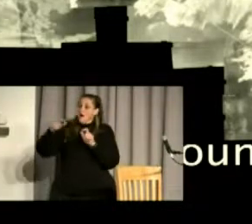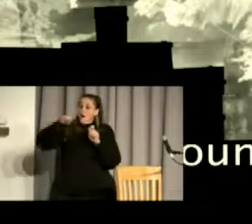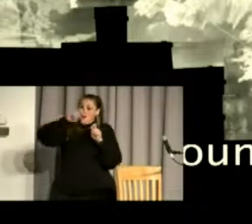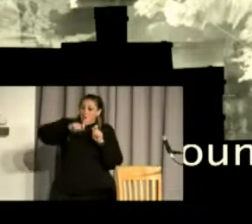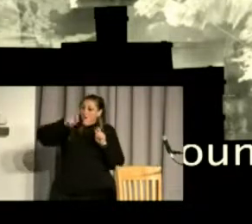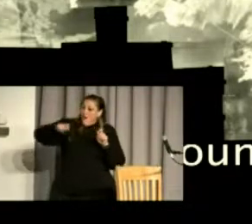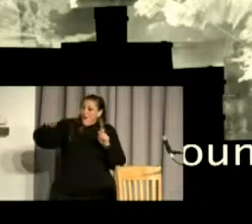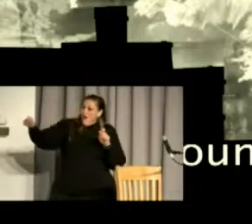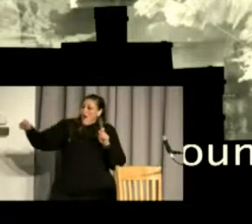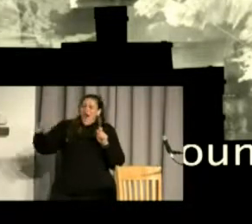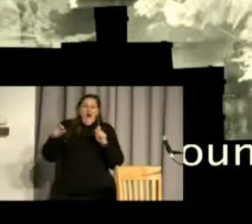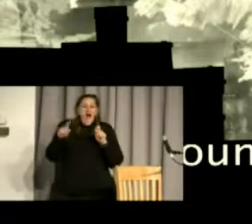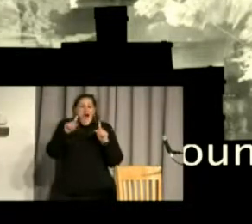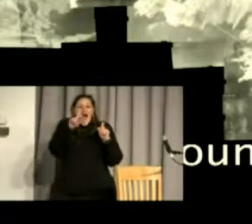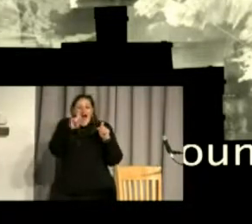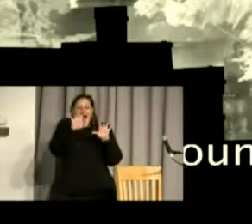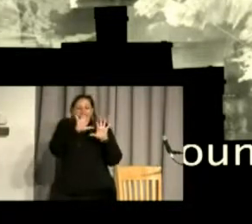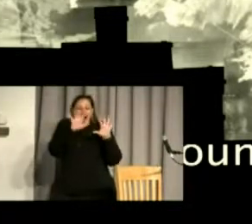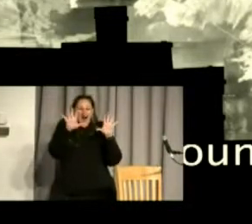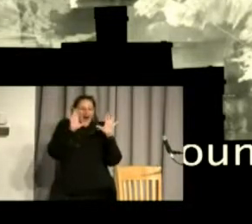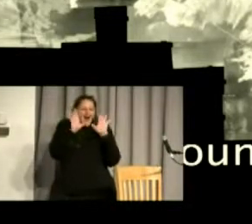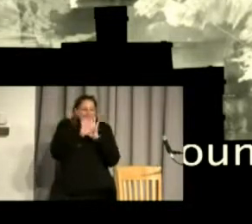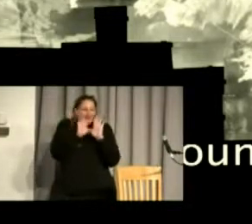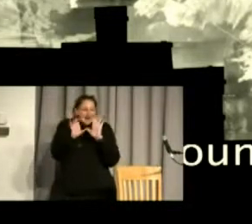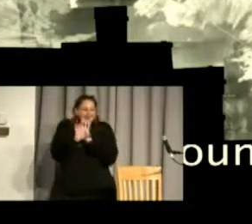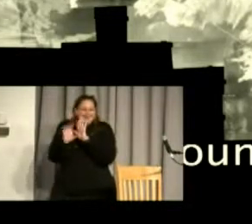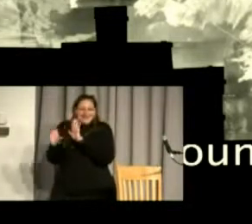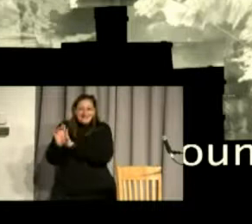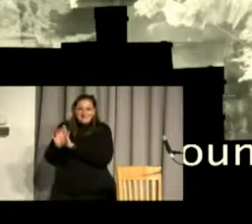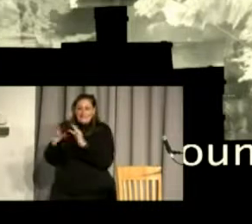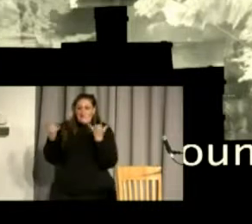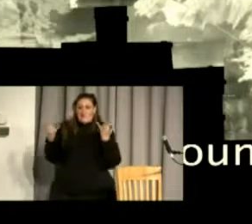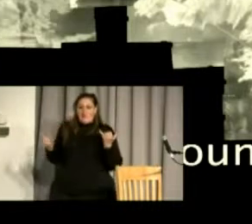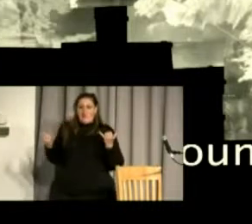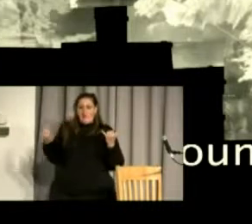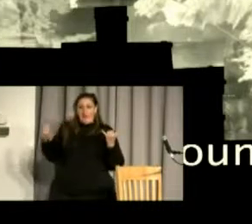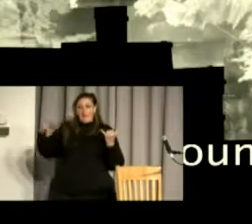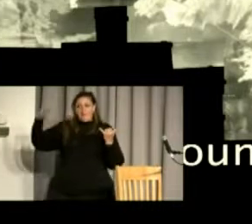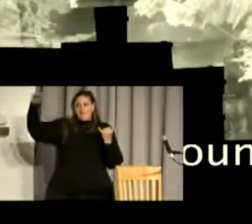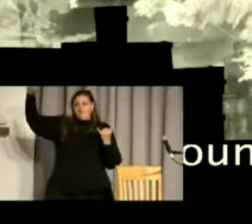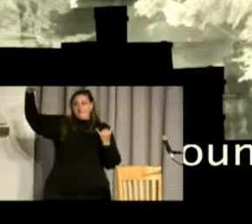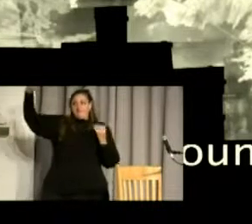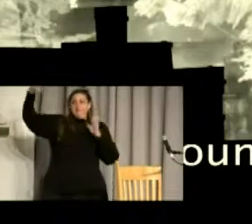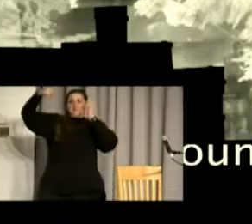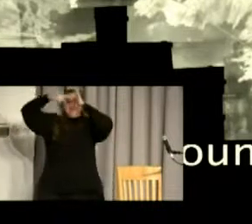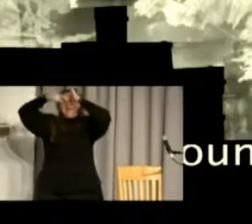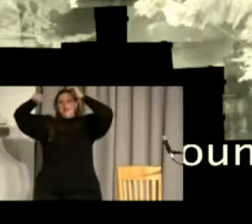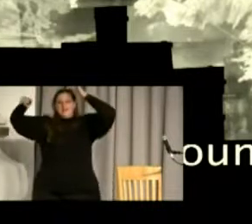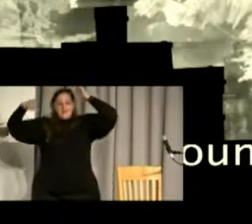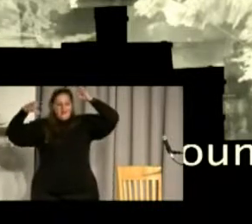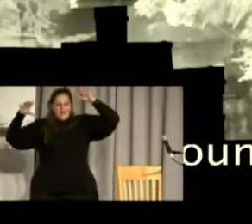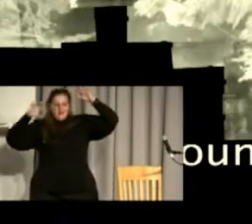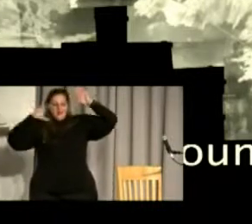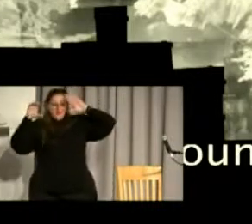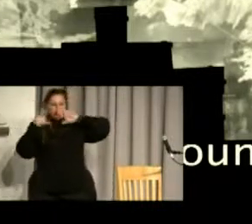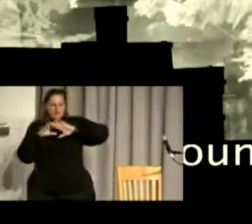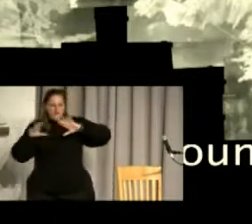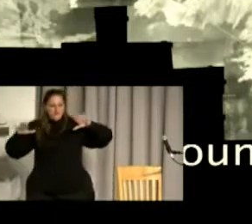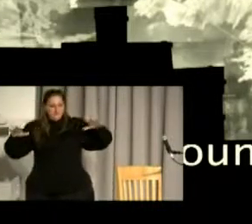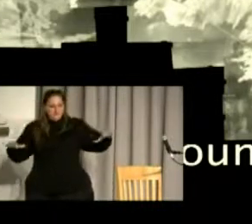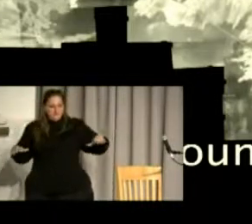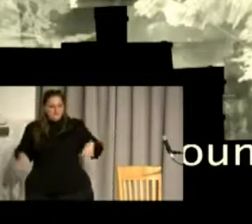each of these hundreds of photographs to a contemporary satellite image and mosaic them in this way so